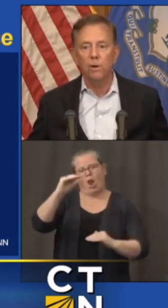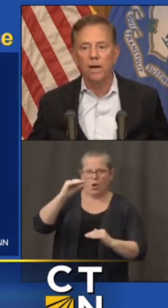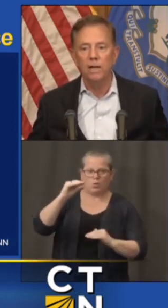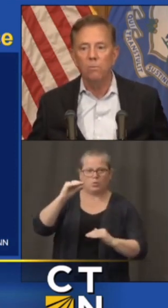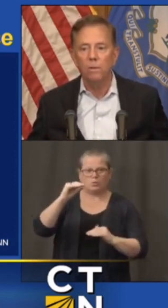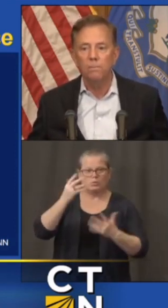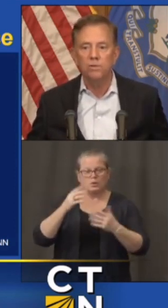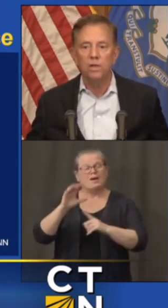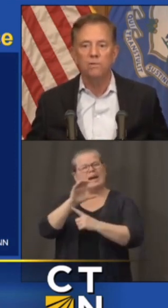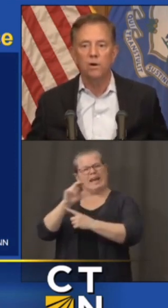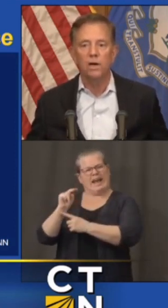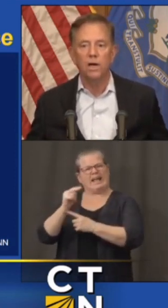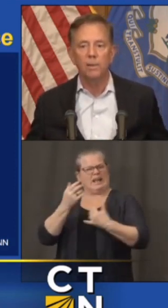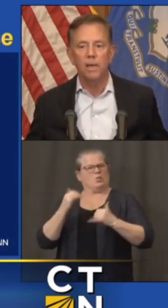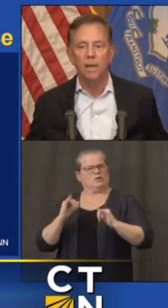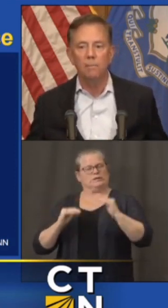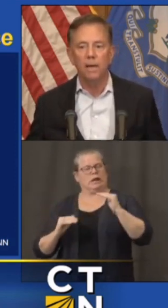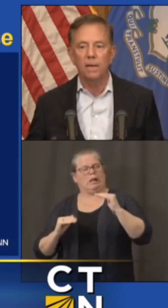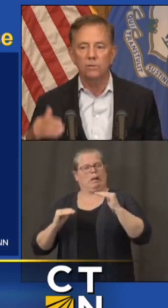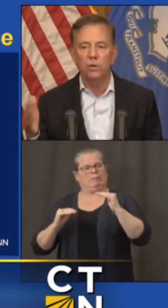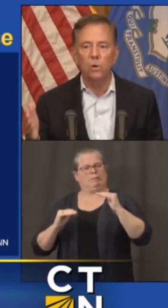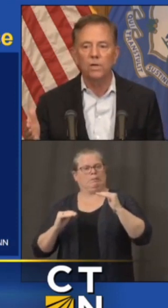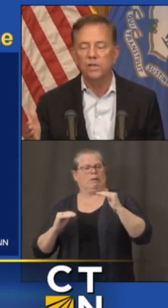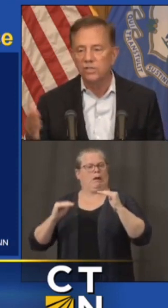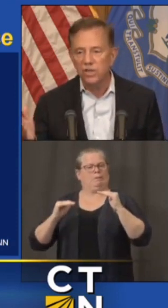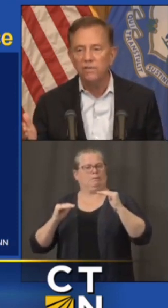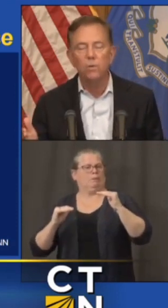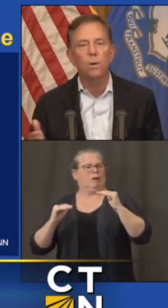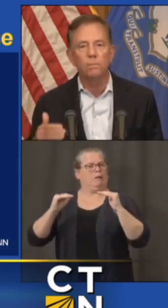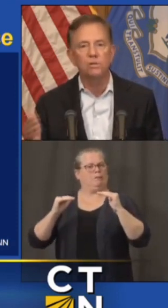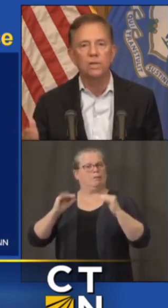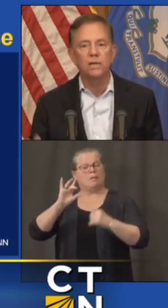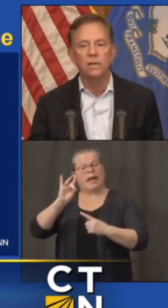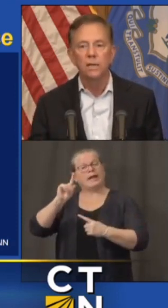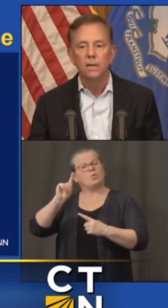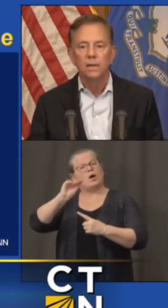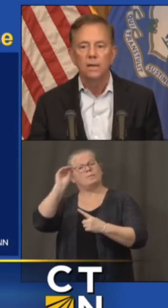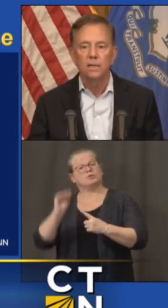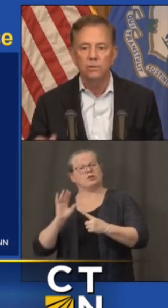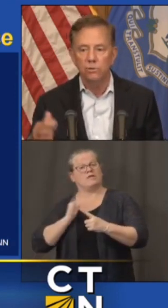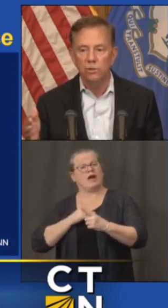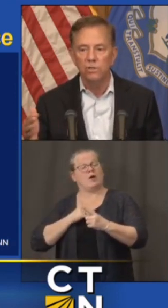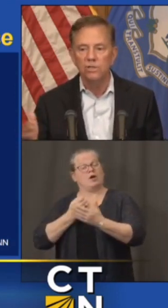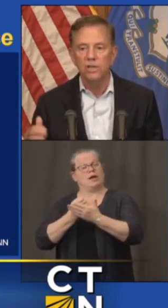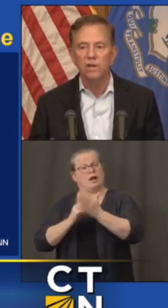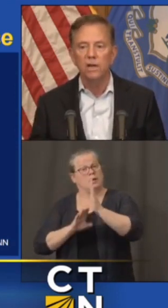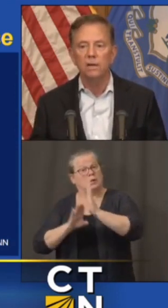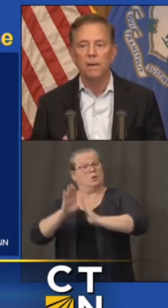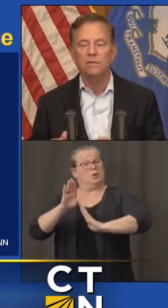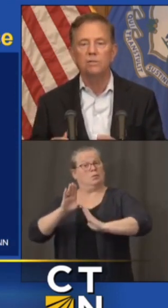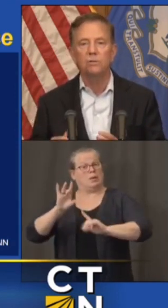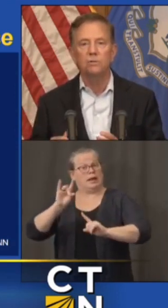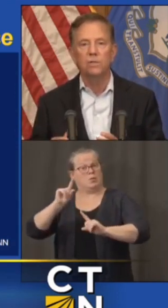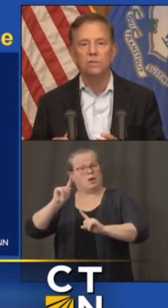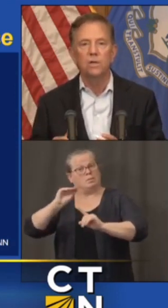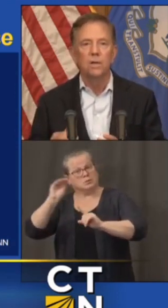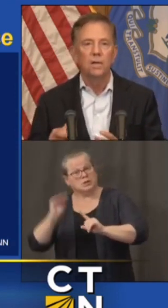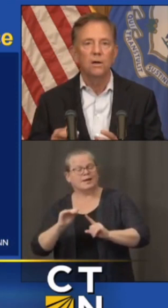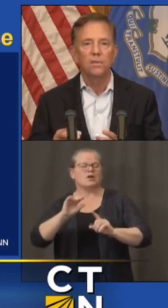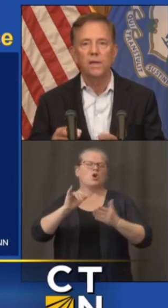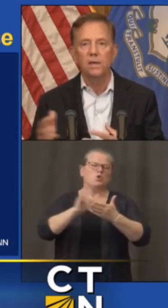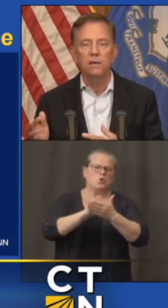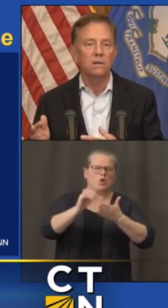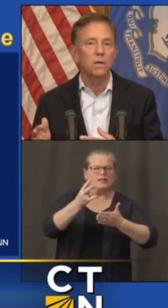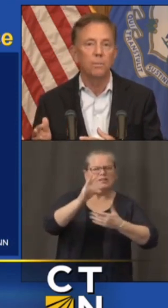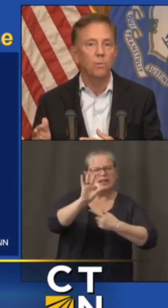lap, but we're at 81% of our economy came back. New York is at 71%. New Jersey, 79%, Massachusetts.